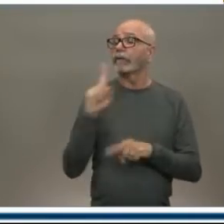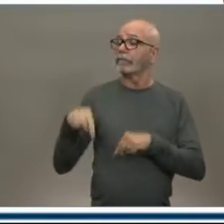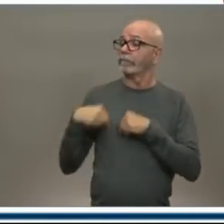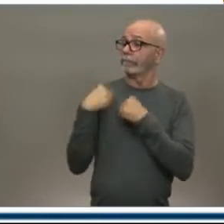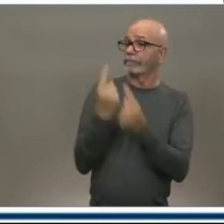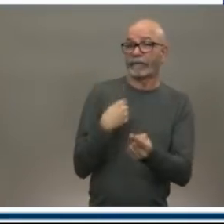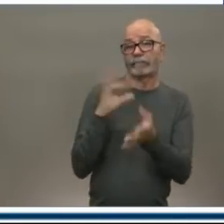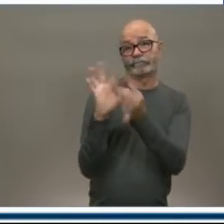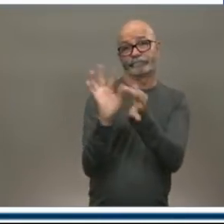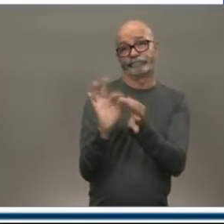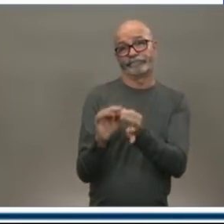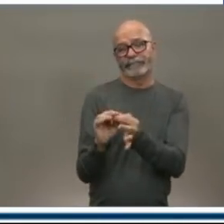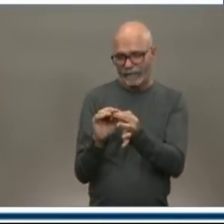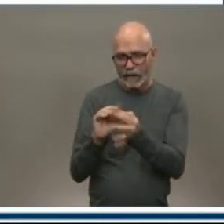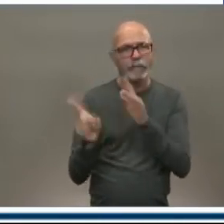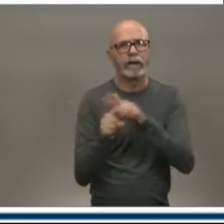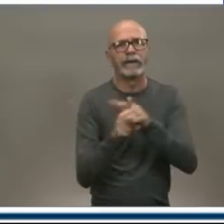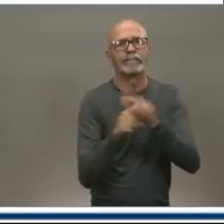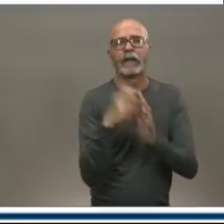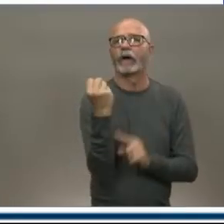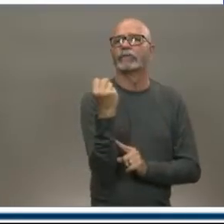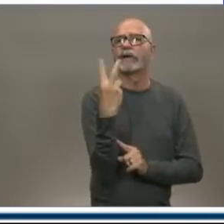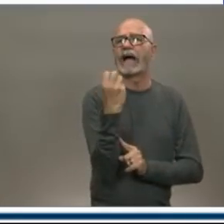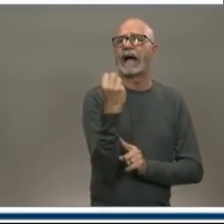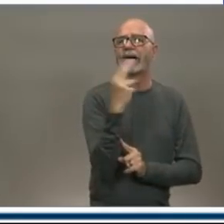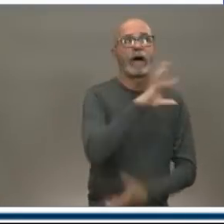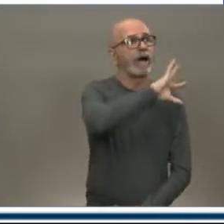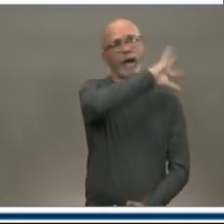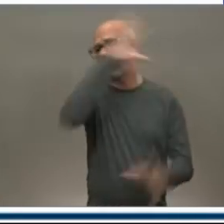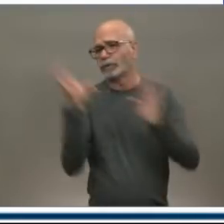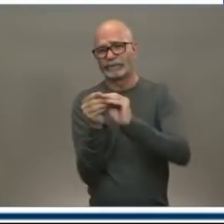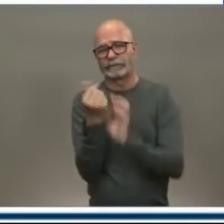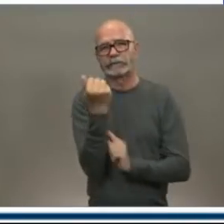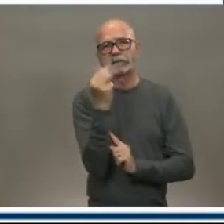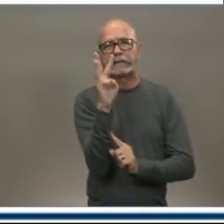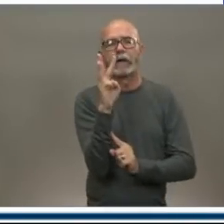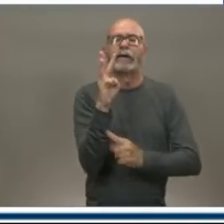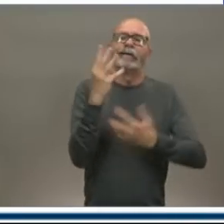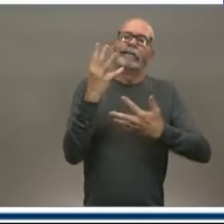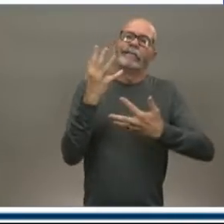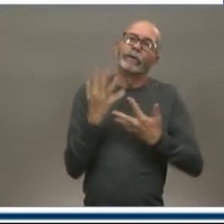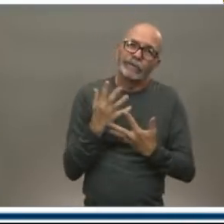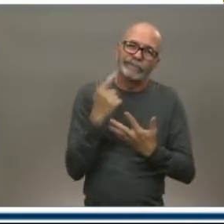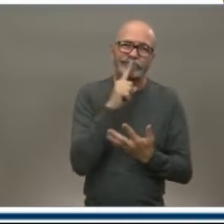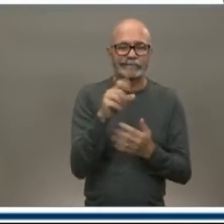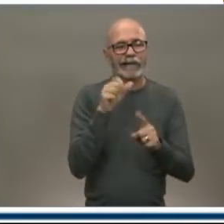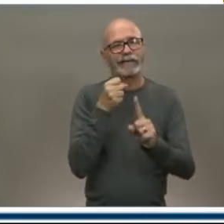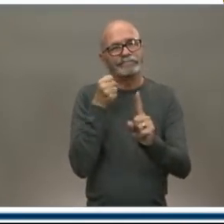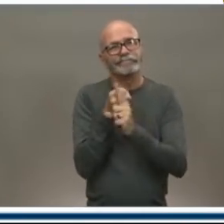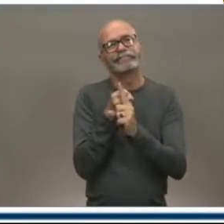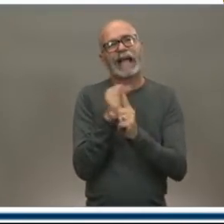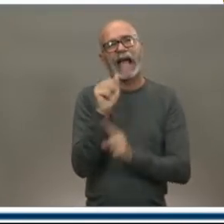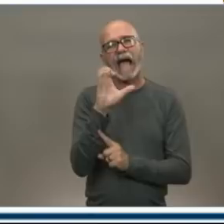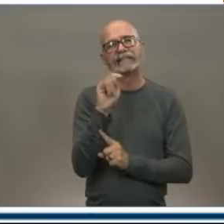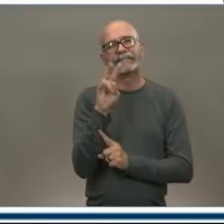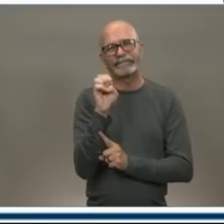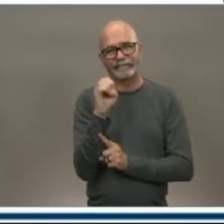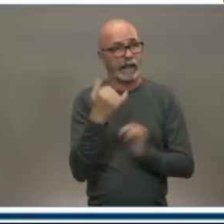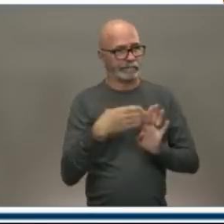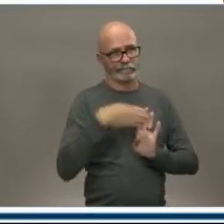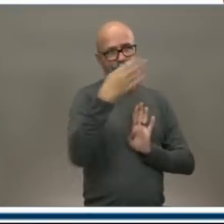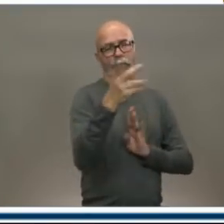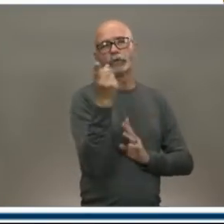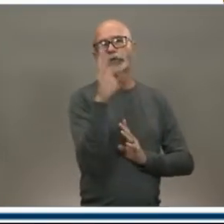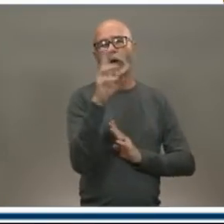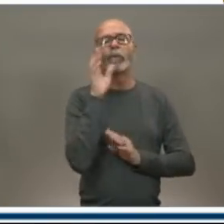and we currently have 16 active cases. And Dr. Strang now will provide more detail. Thank you, Premier. Good afternoon,